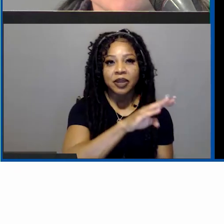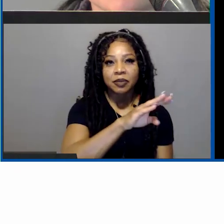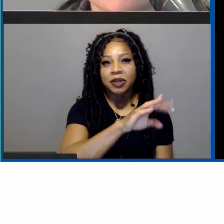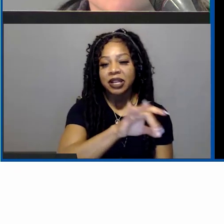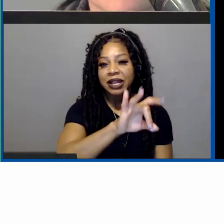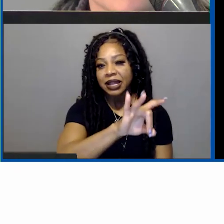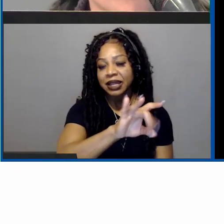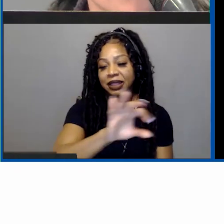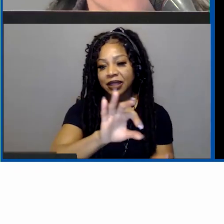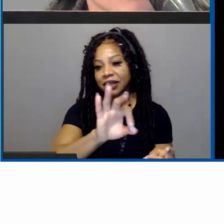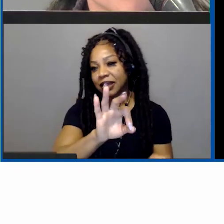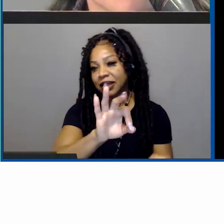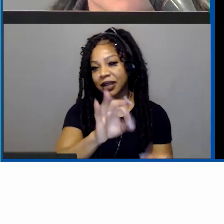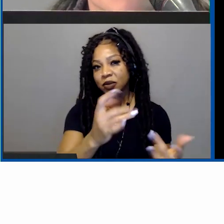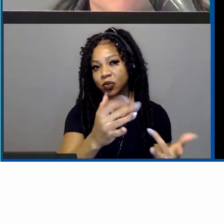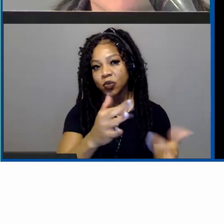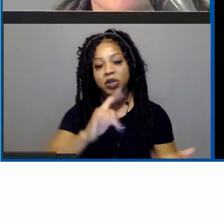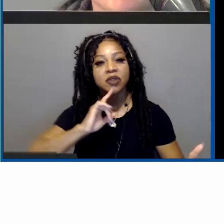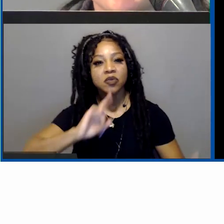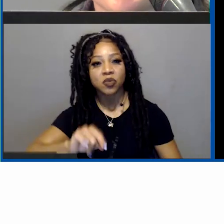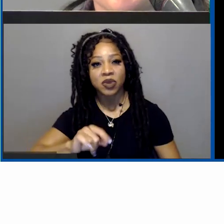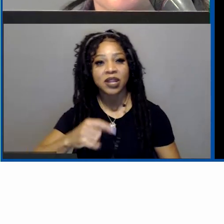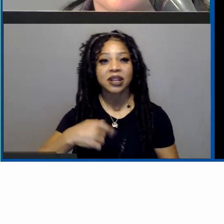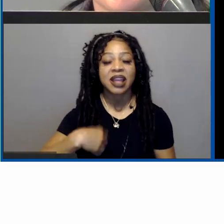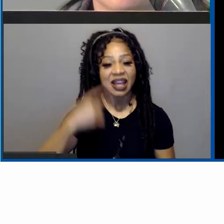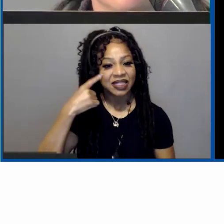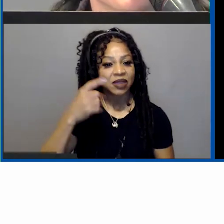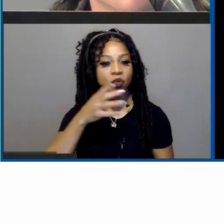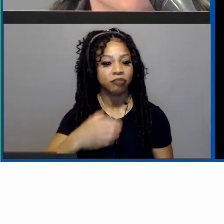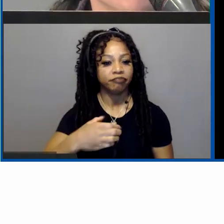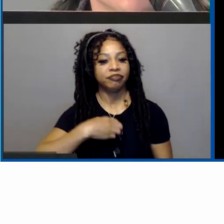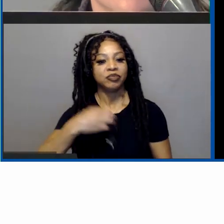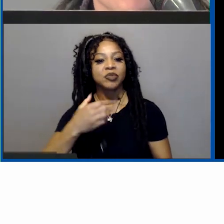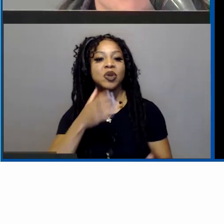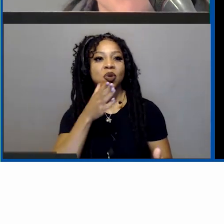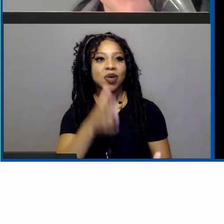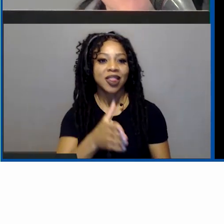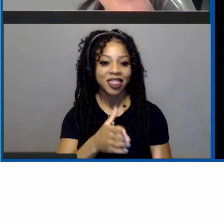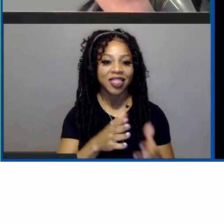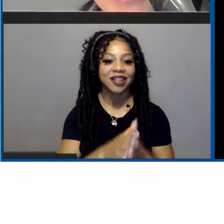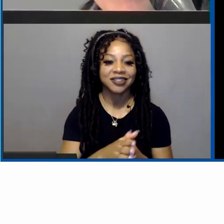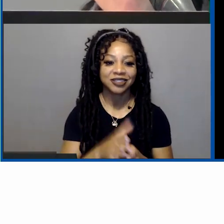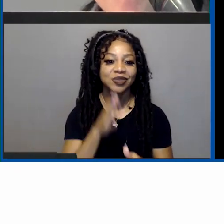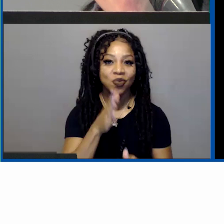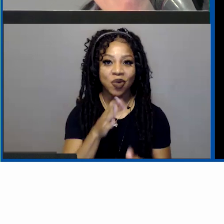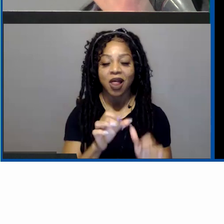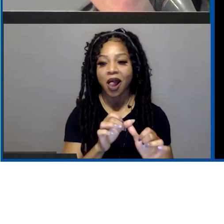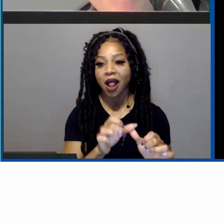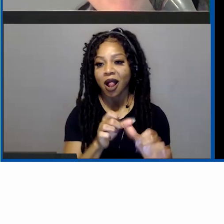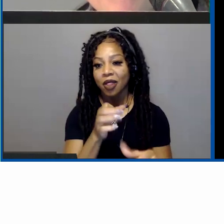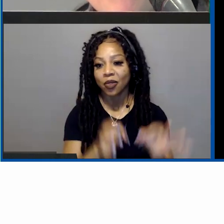a decision. I think either way it's going to get appealed, so this will be going through the court system for a while.